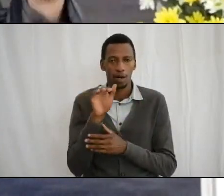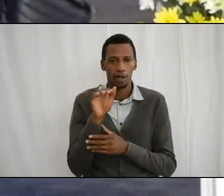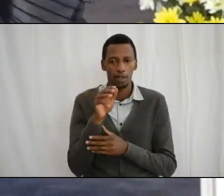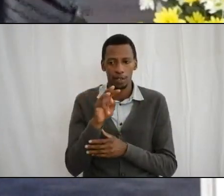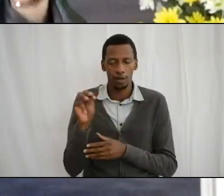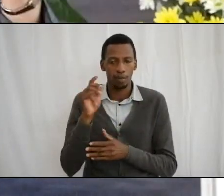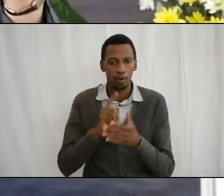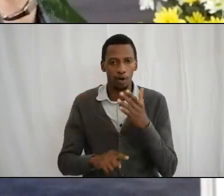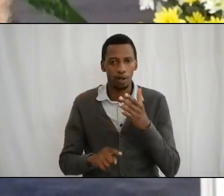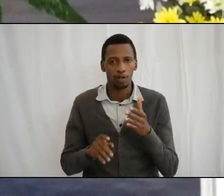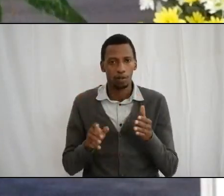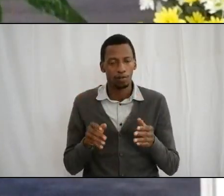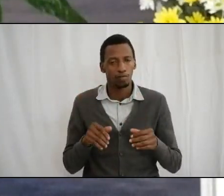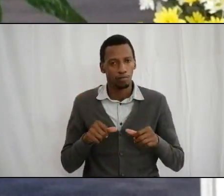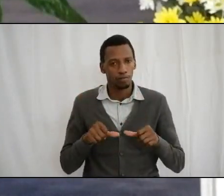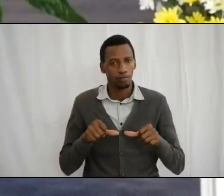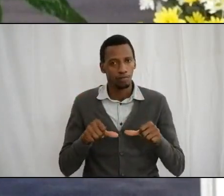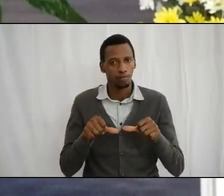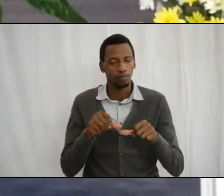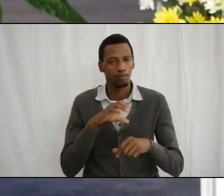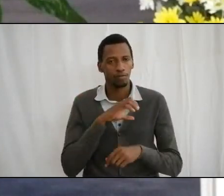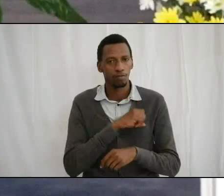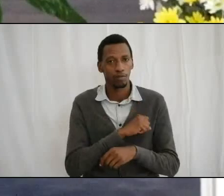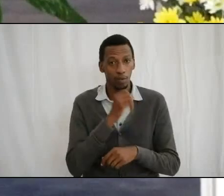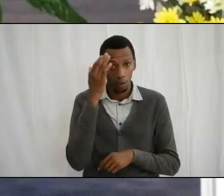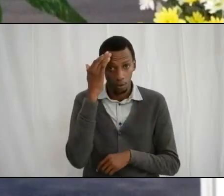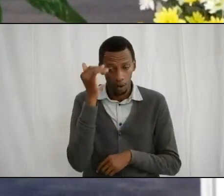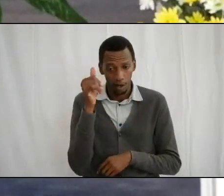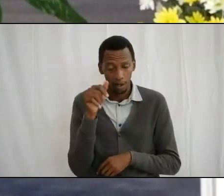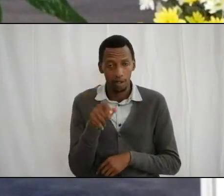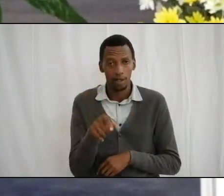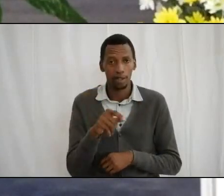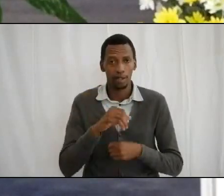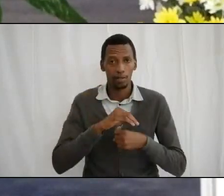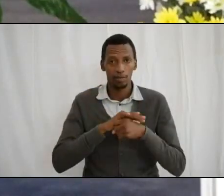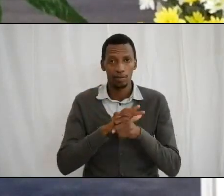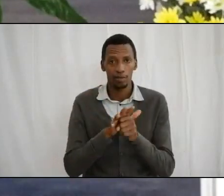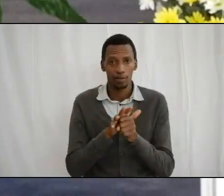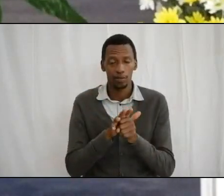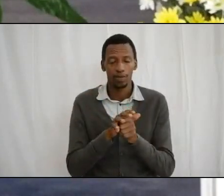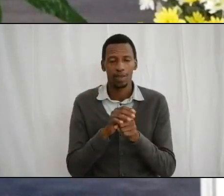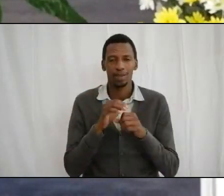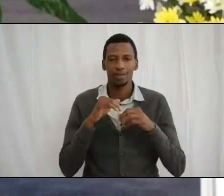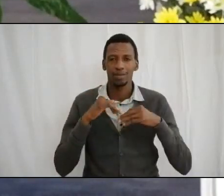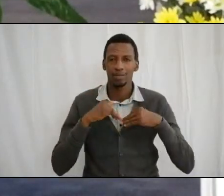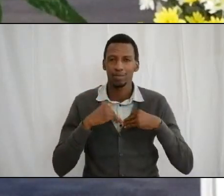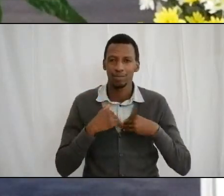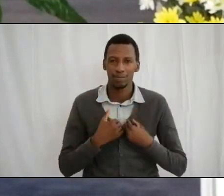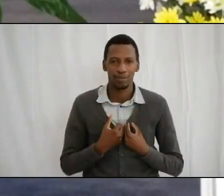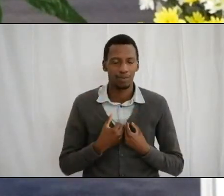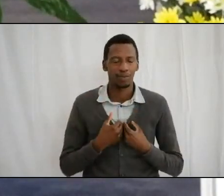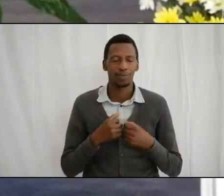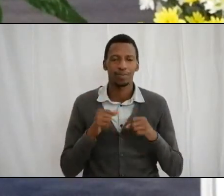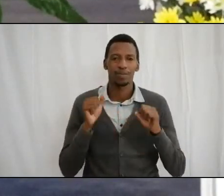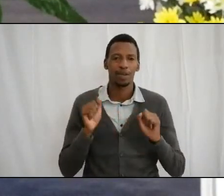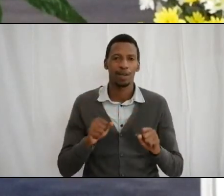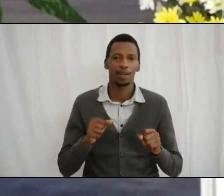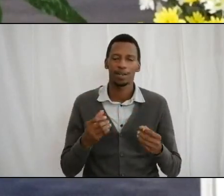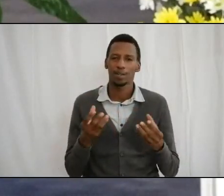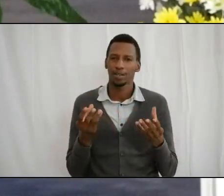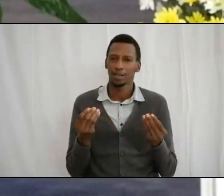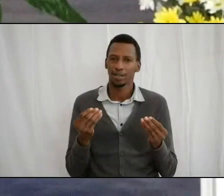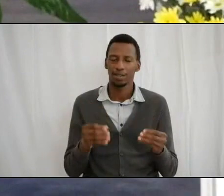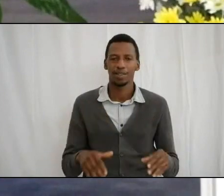themselves because this crisis is a recipe for burnout. It is so easy to give up, particularly